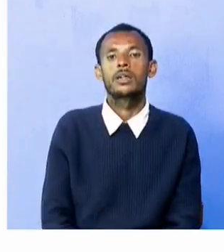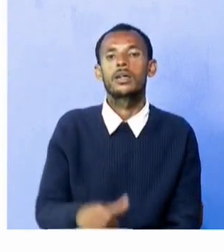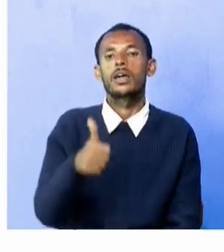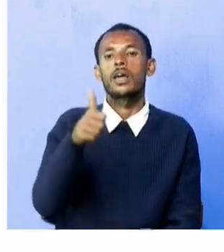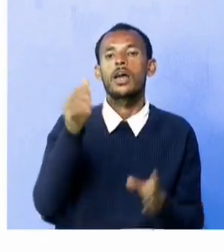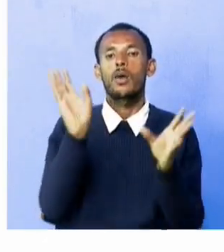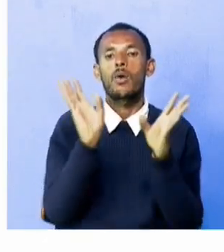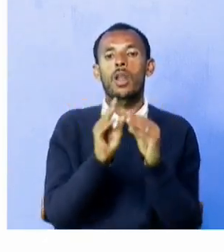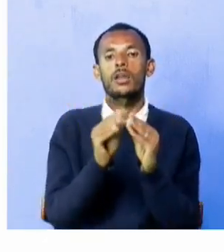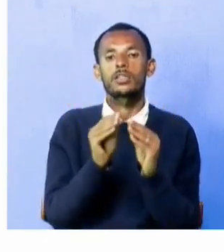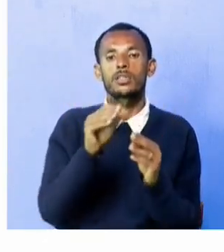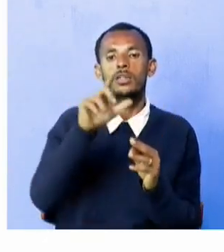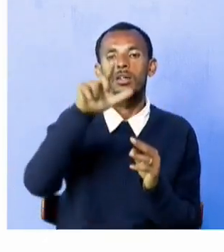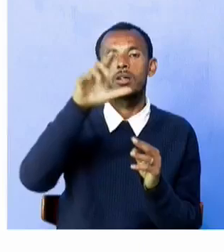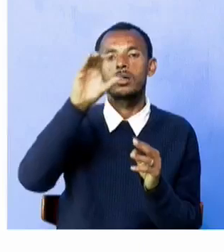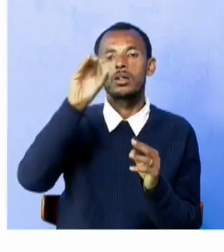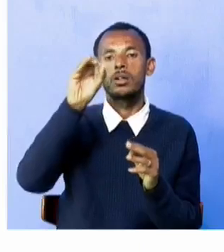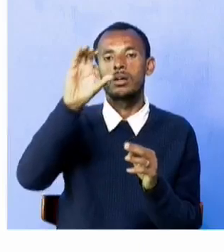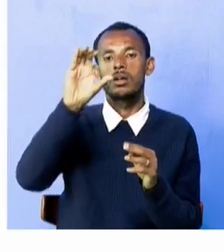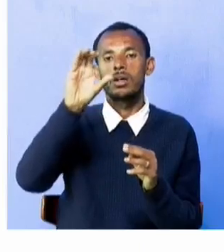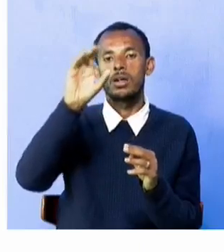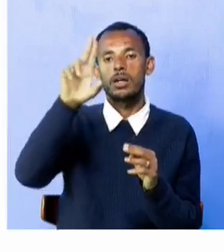locus of points,